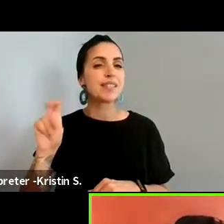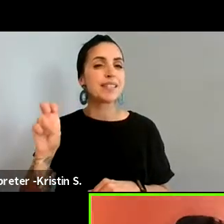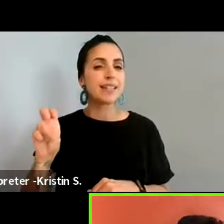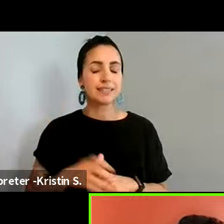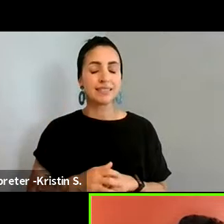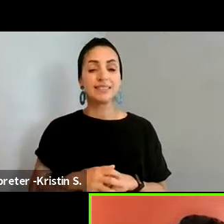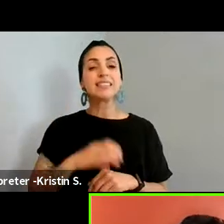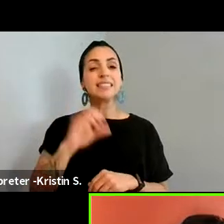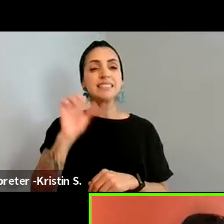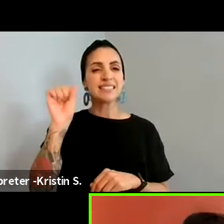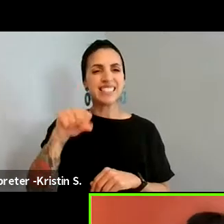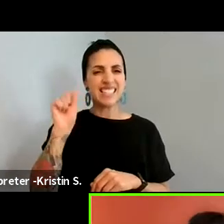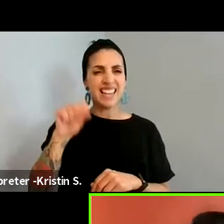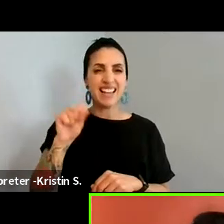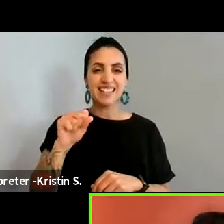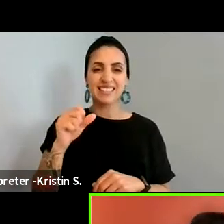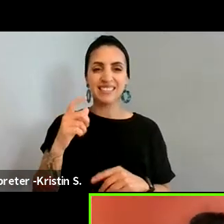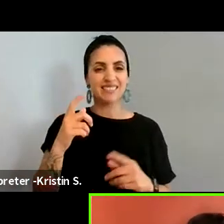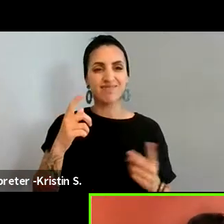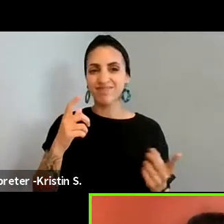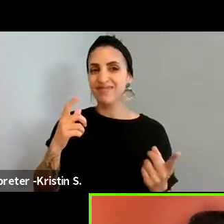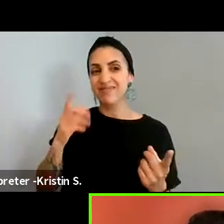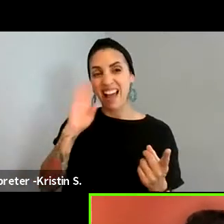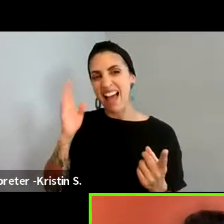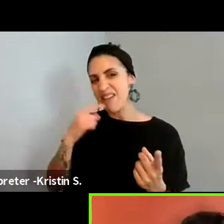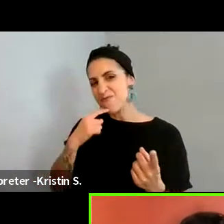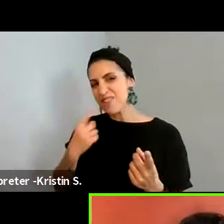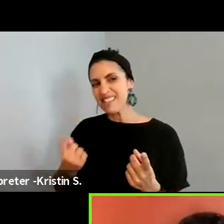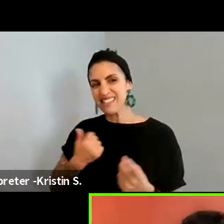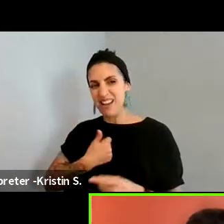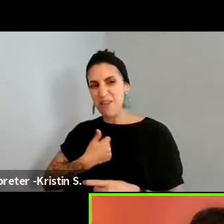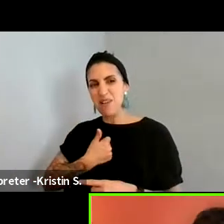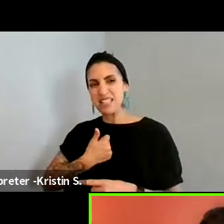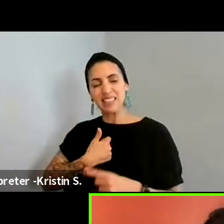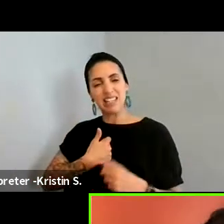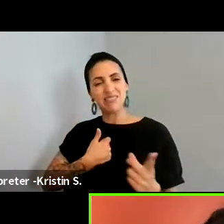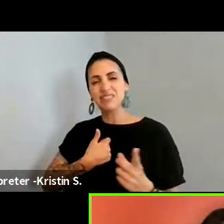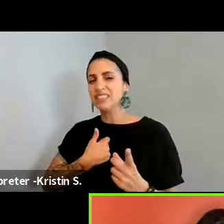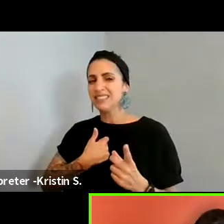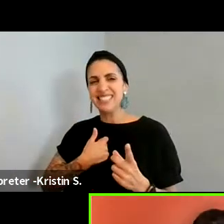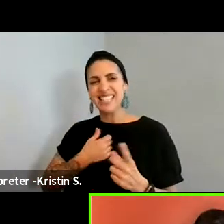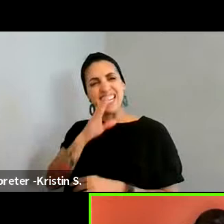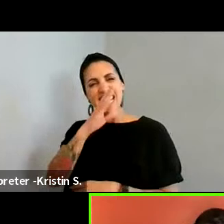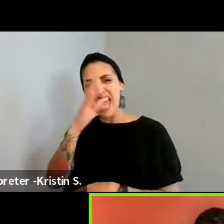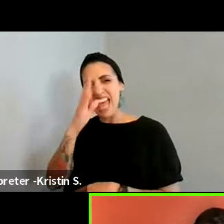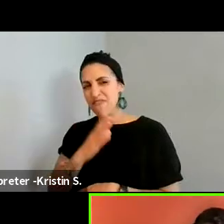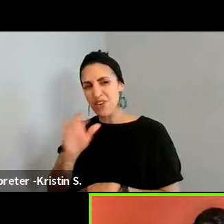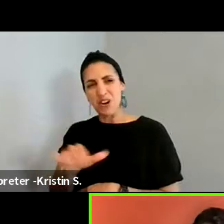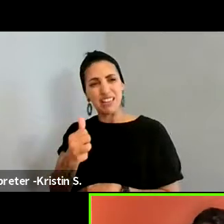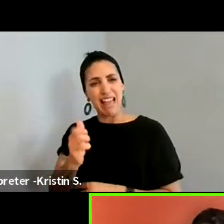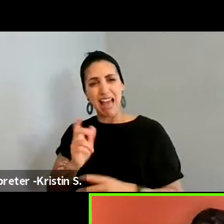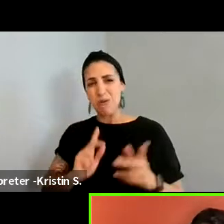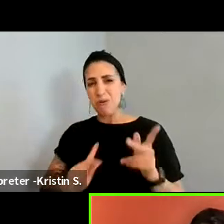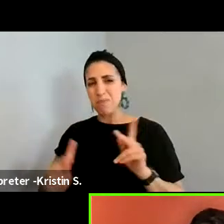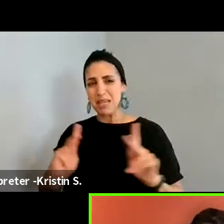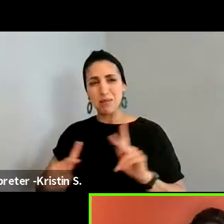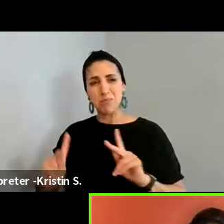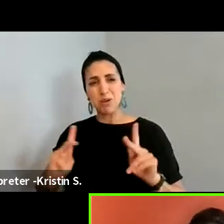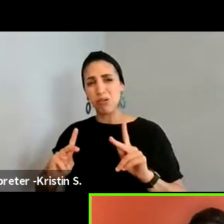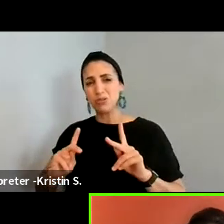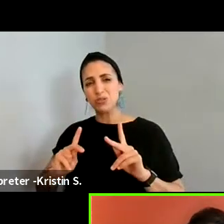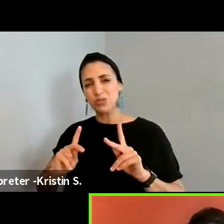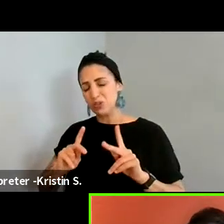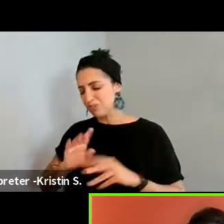say, don't let anybody silence your voice once you find it, right? And once you figure out,